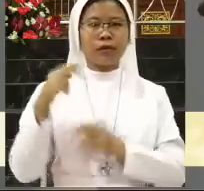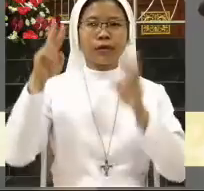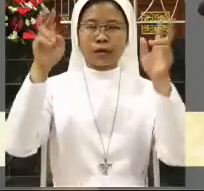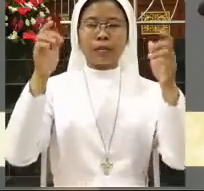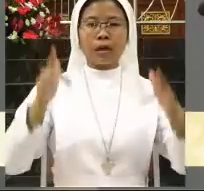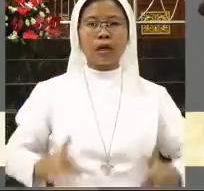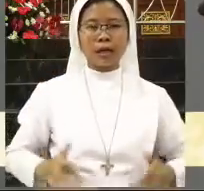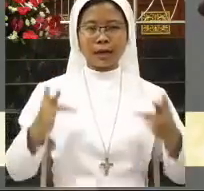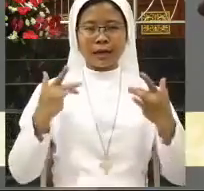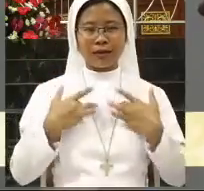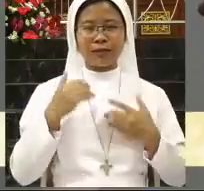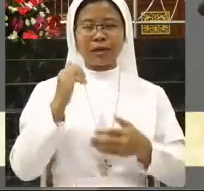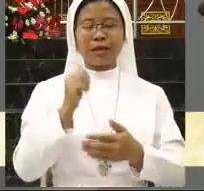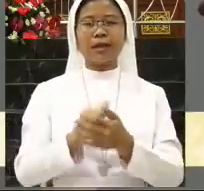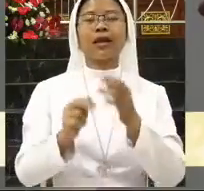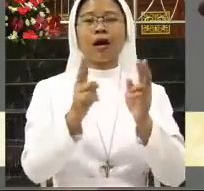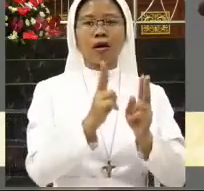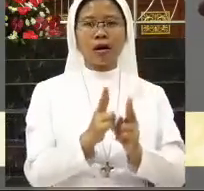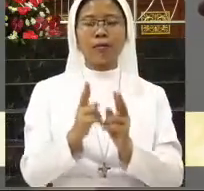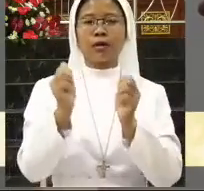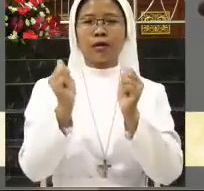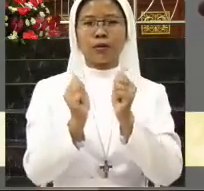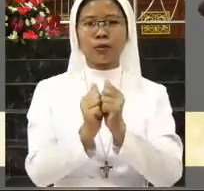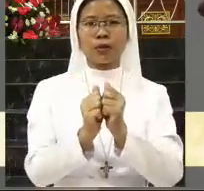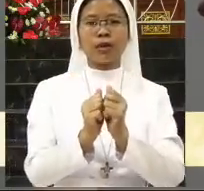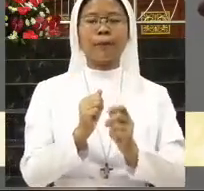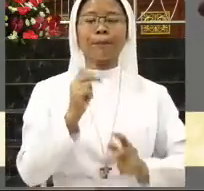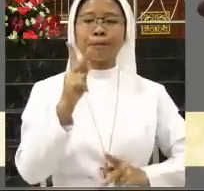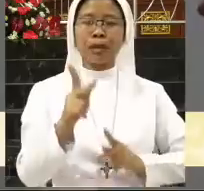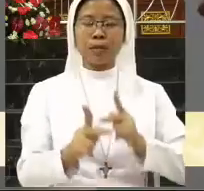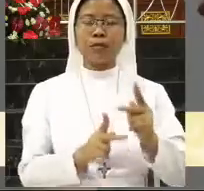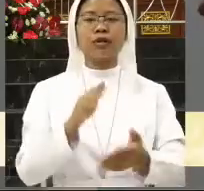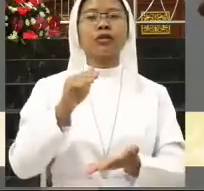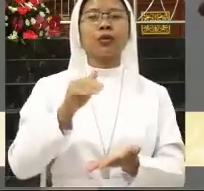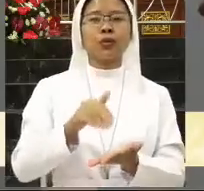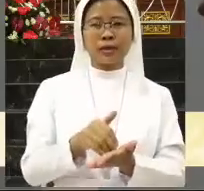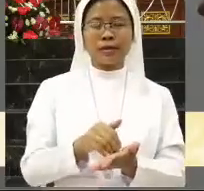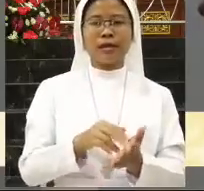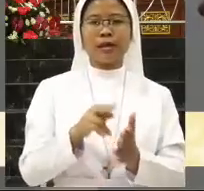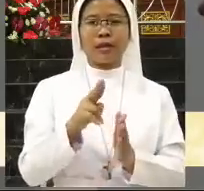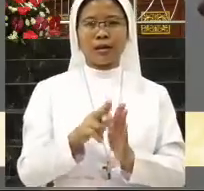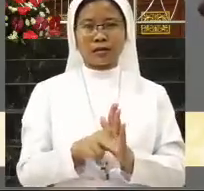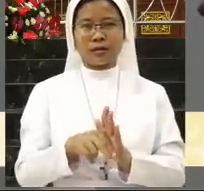Living in Harmony with Human Frailty.